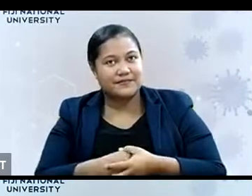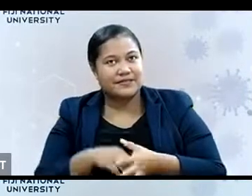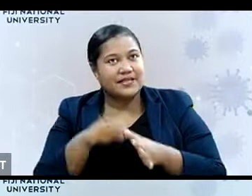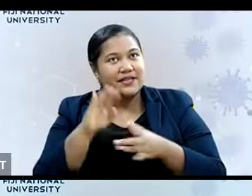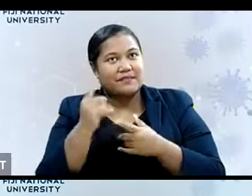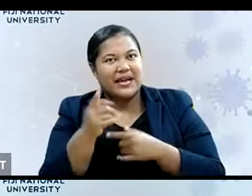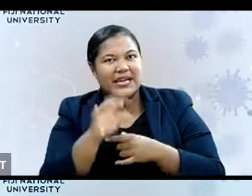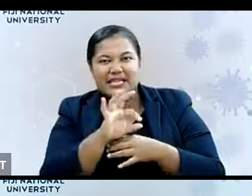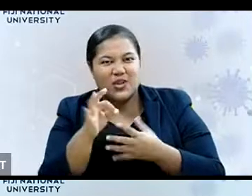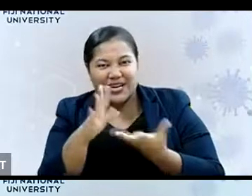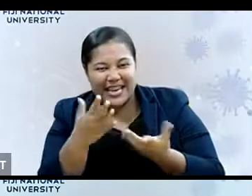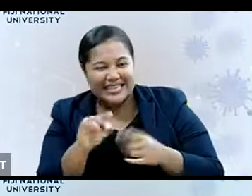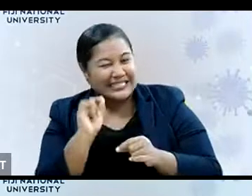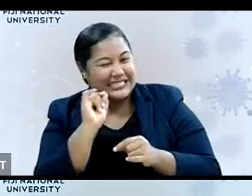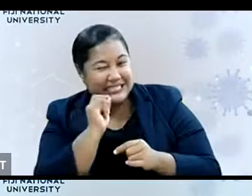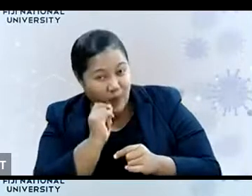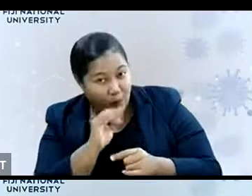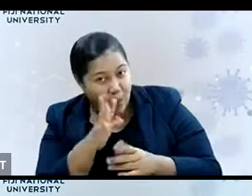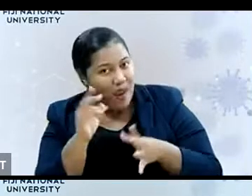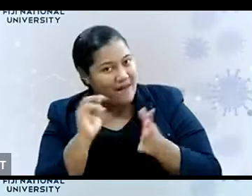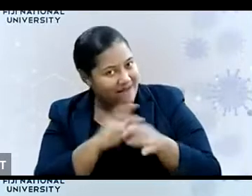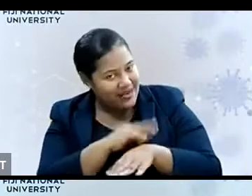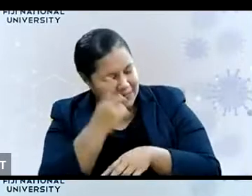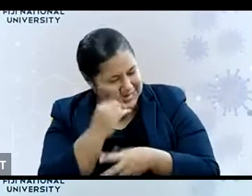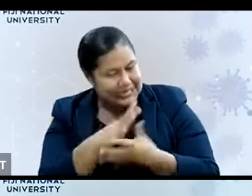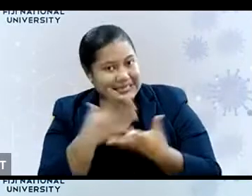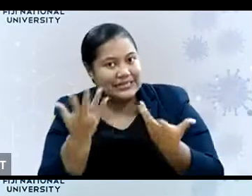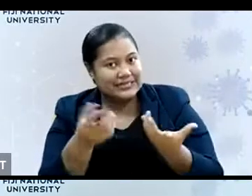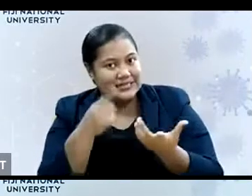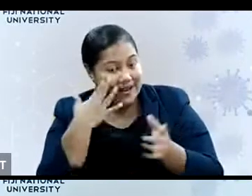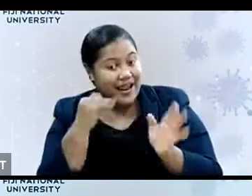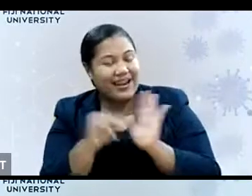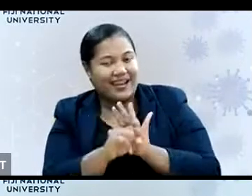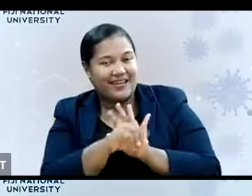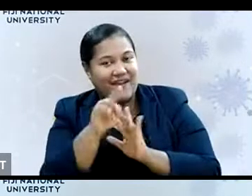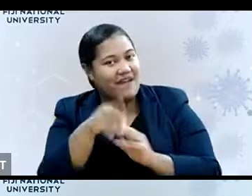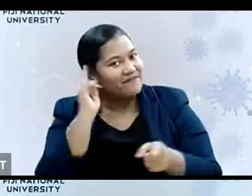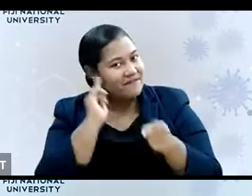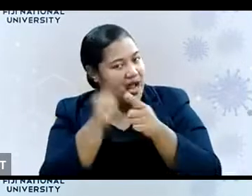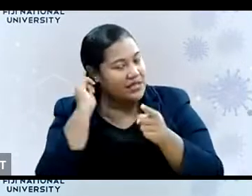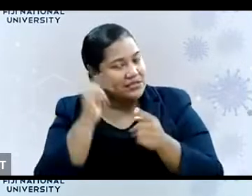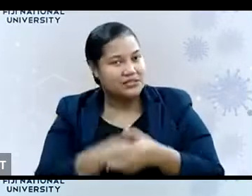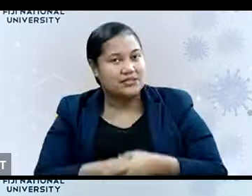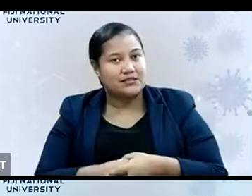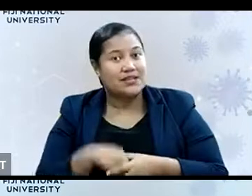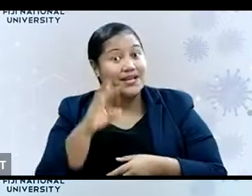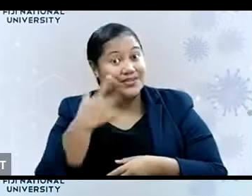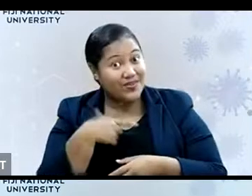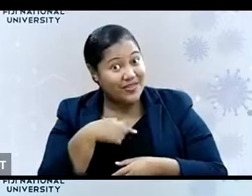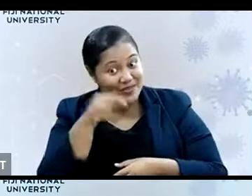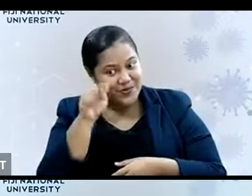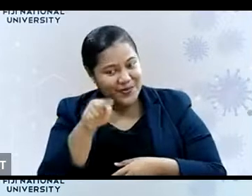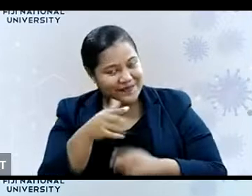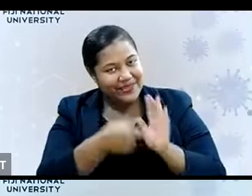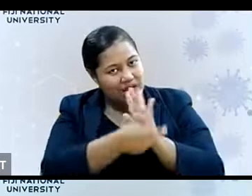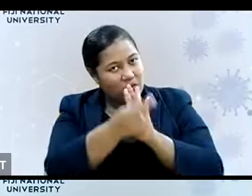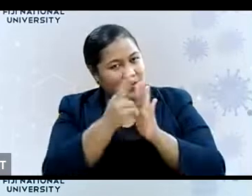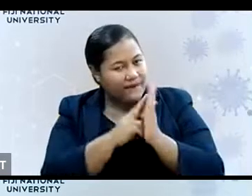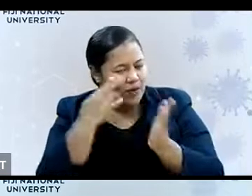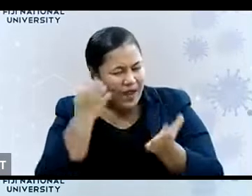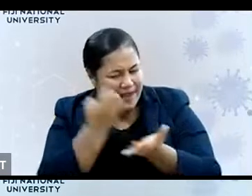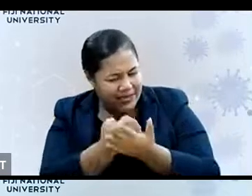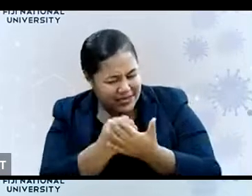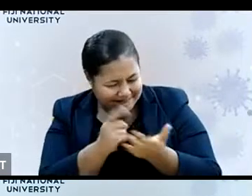it's dead virus, but it's so sensitive that it picks that up. So in those cases, you know, we review the evidence and then, you know, we